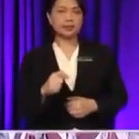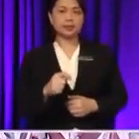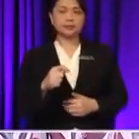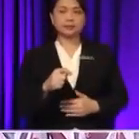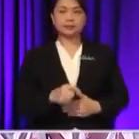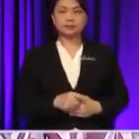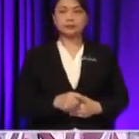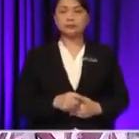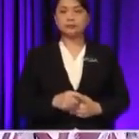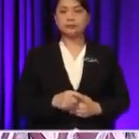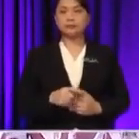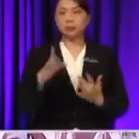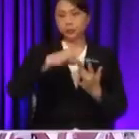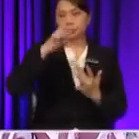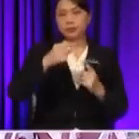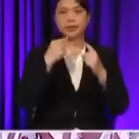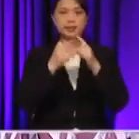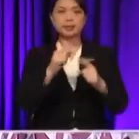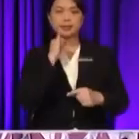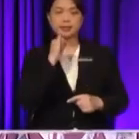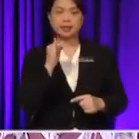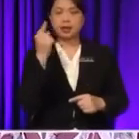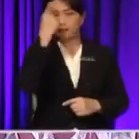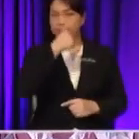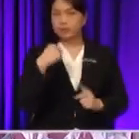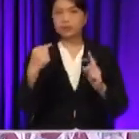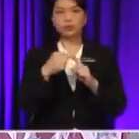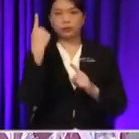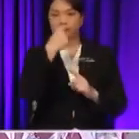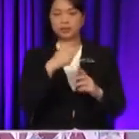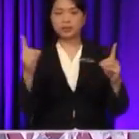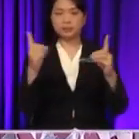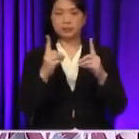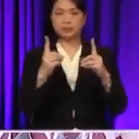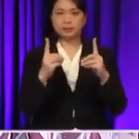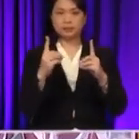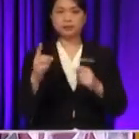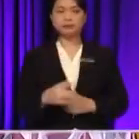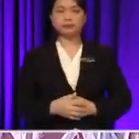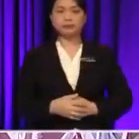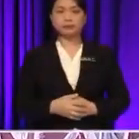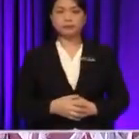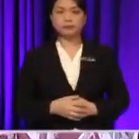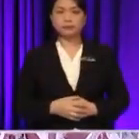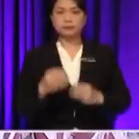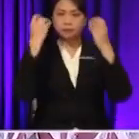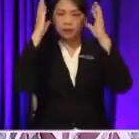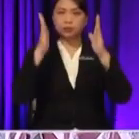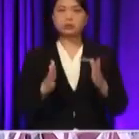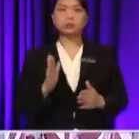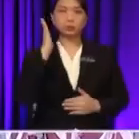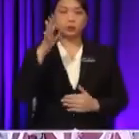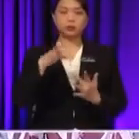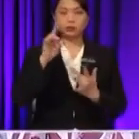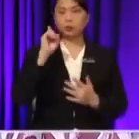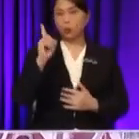talking face-to-face or face-to-face conversation. So I'm going to need one of my students to help me to read